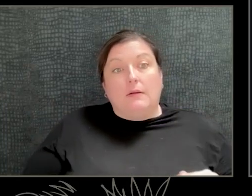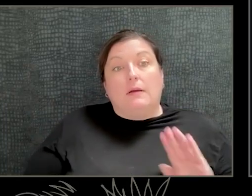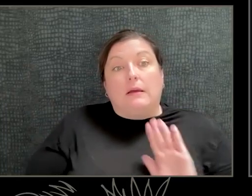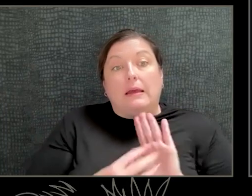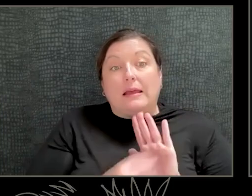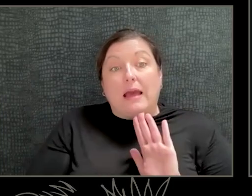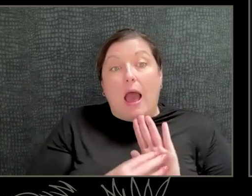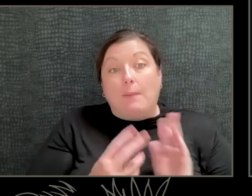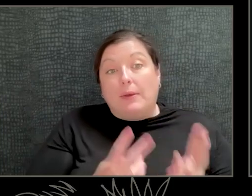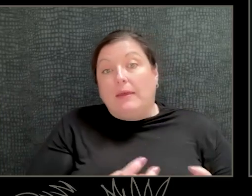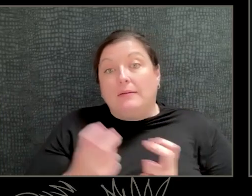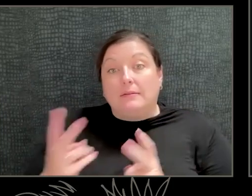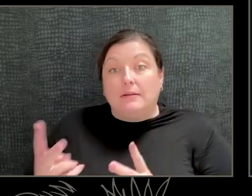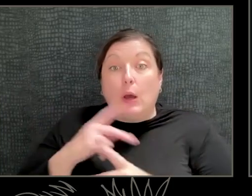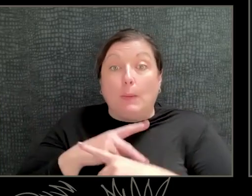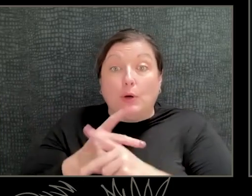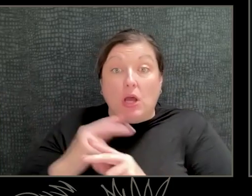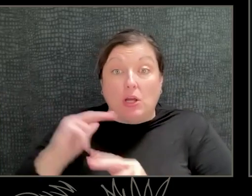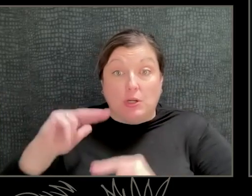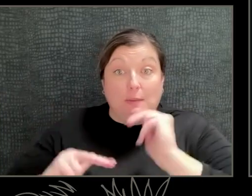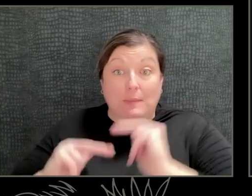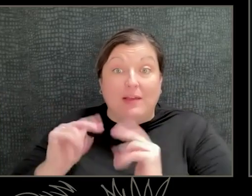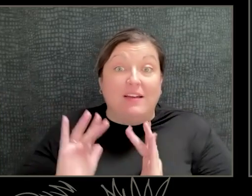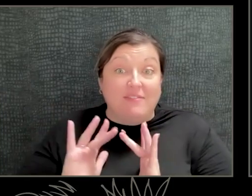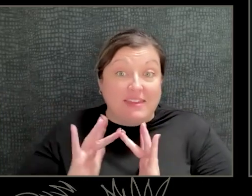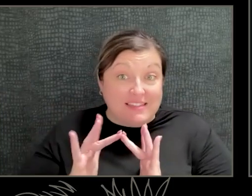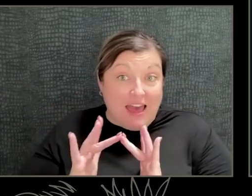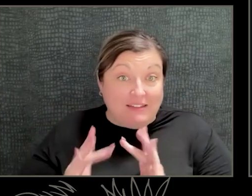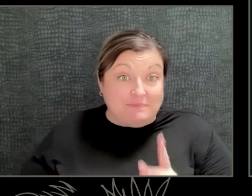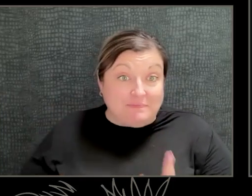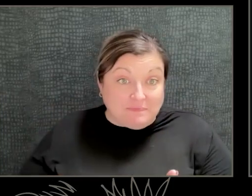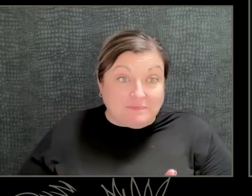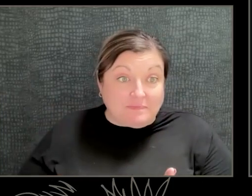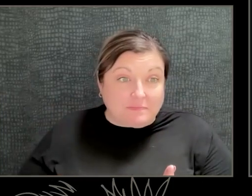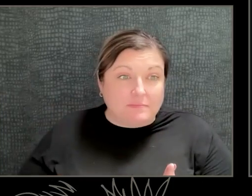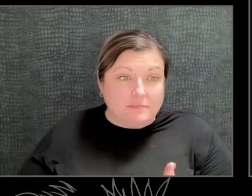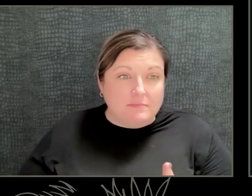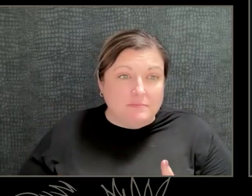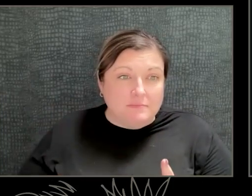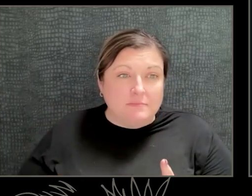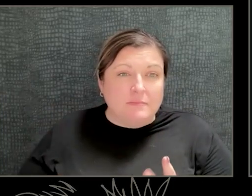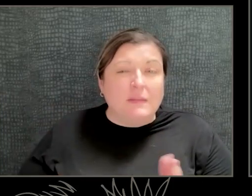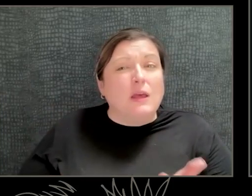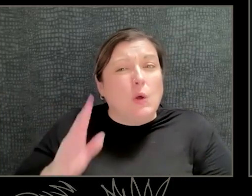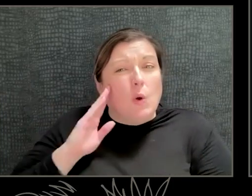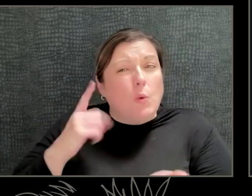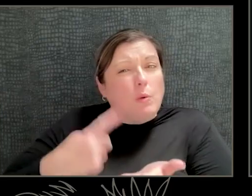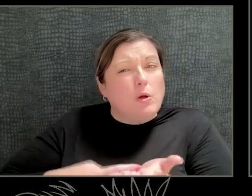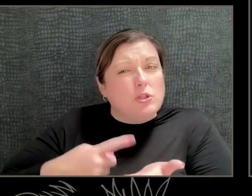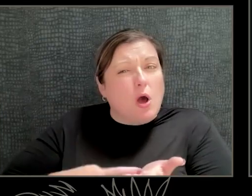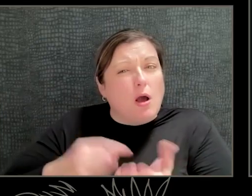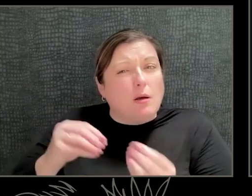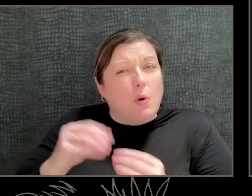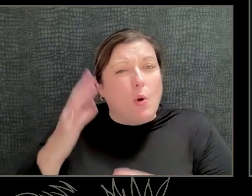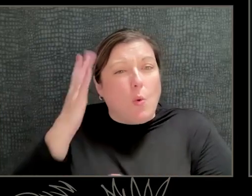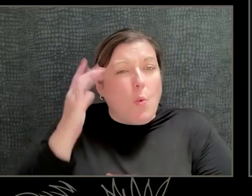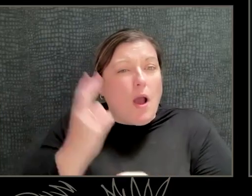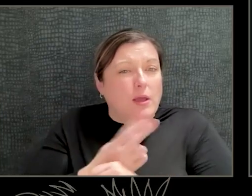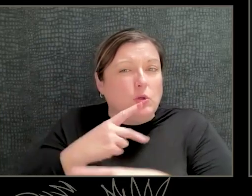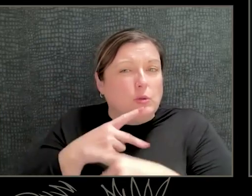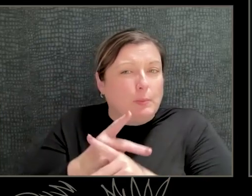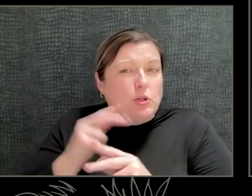over the production build of our site. And we'll kind of like talk a little bit more about why we use the production build